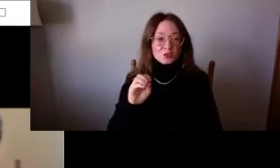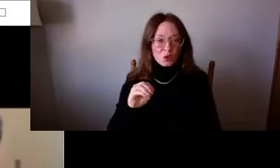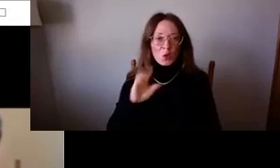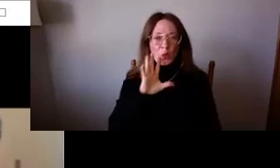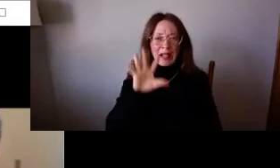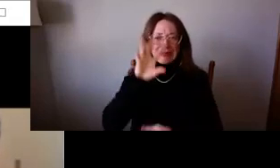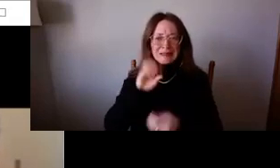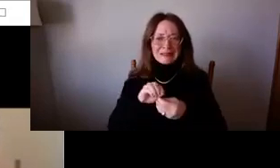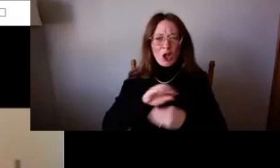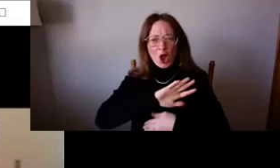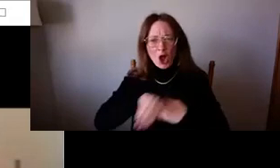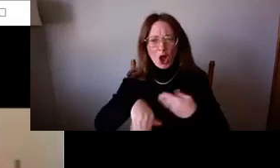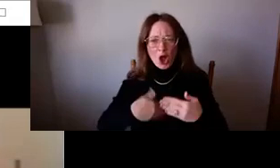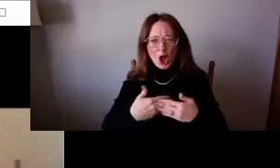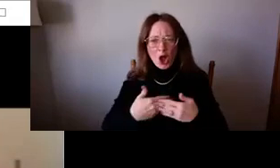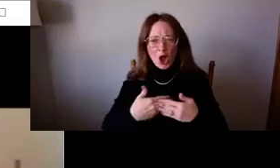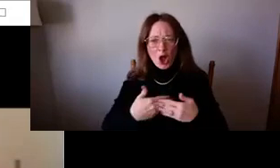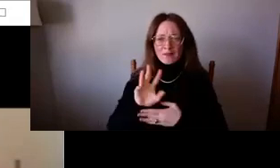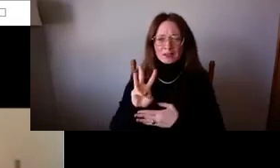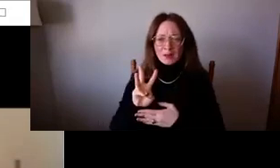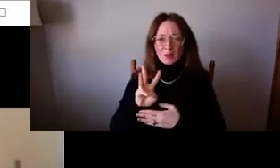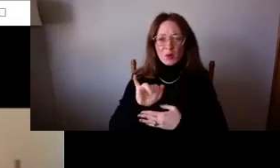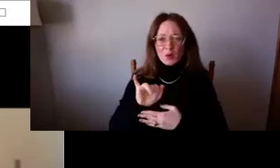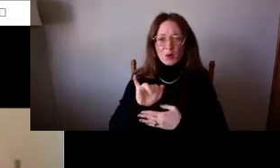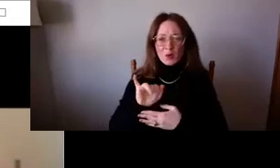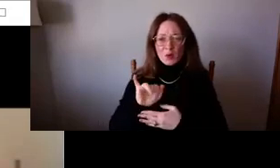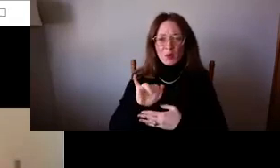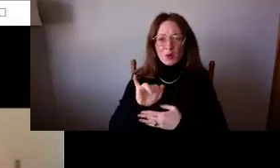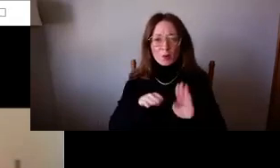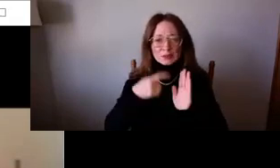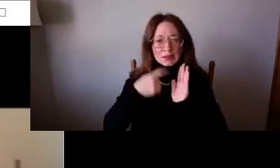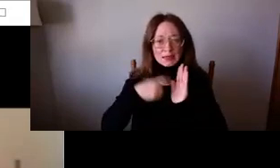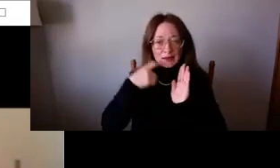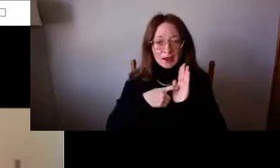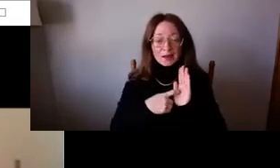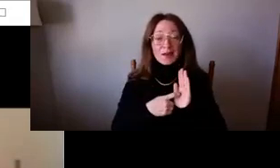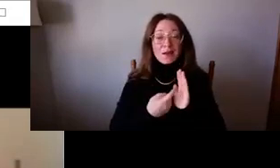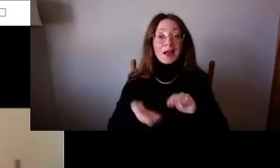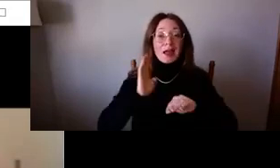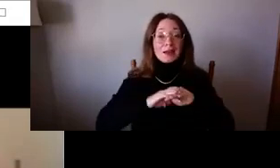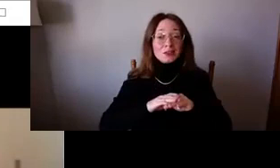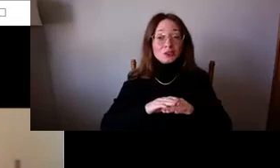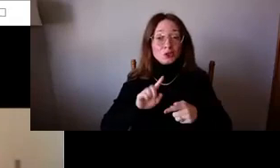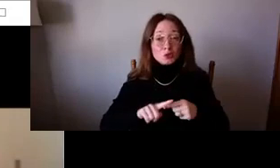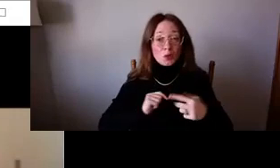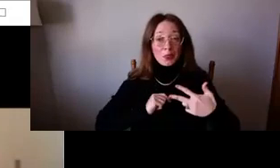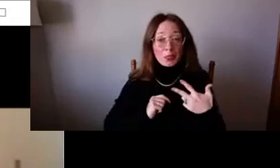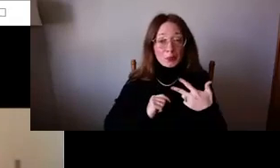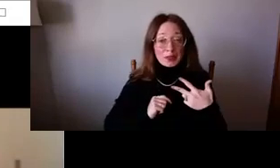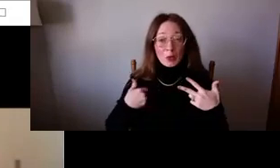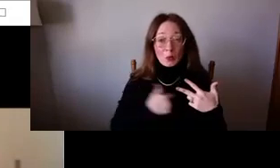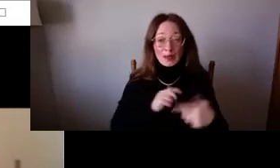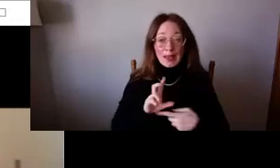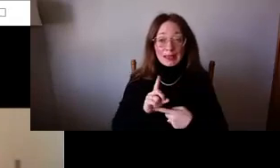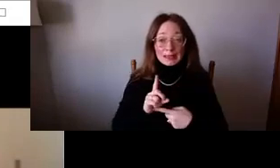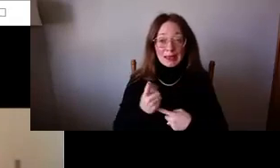of the WIOA performance indicators for the first time. So in addition to those 3 that we did last year in